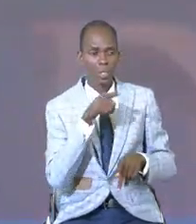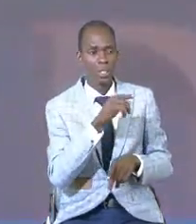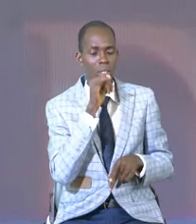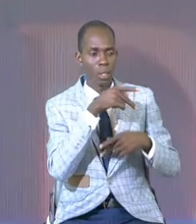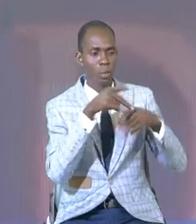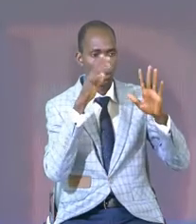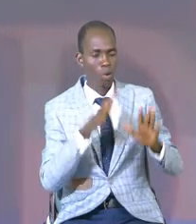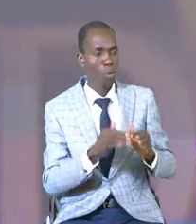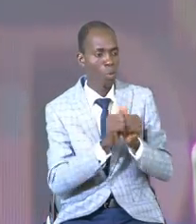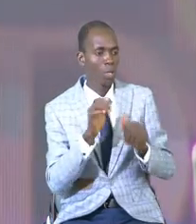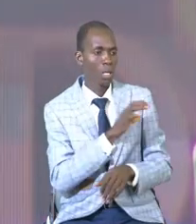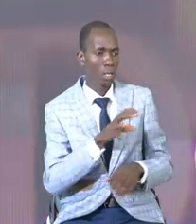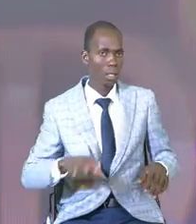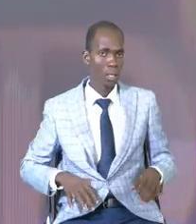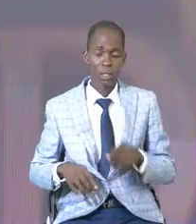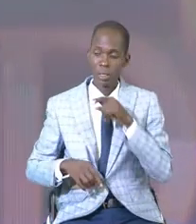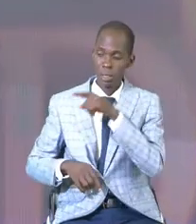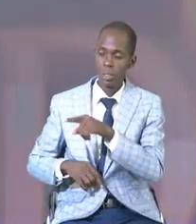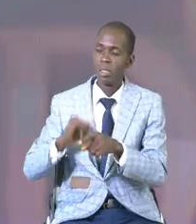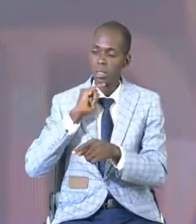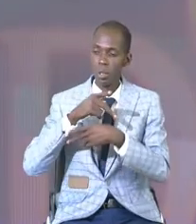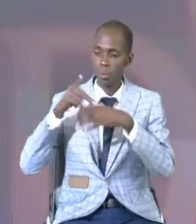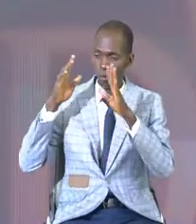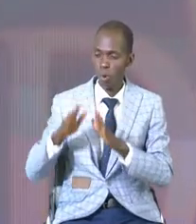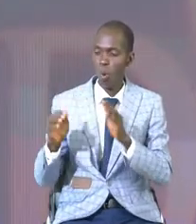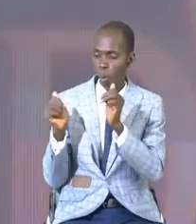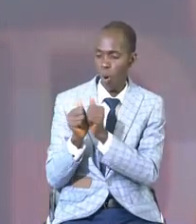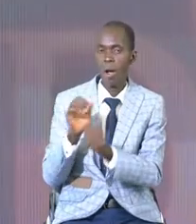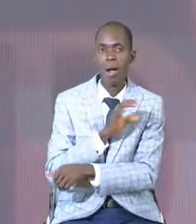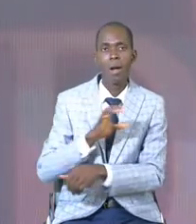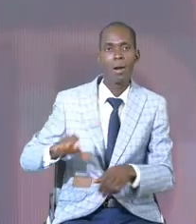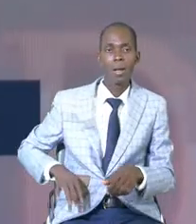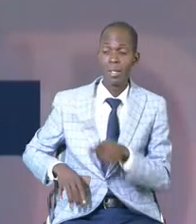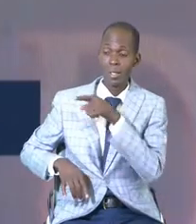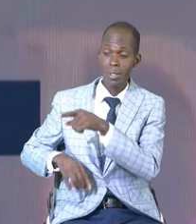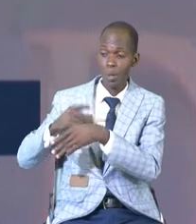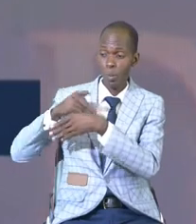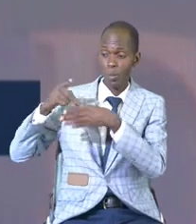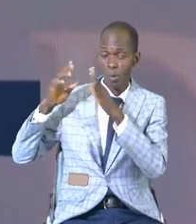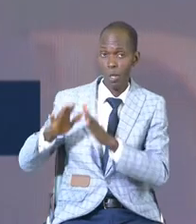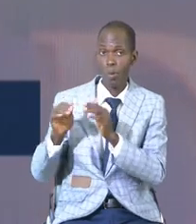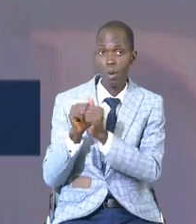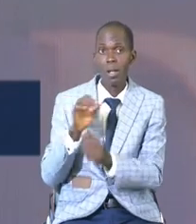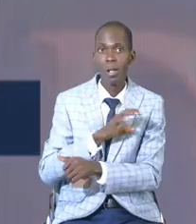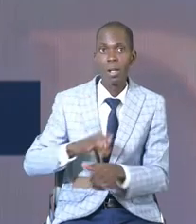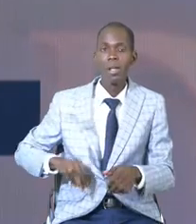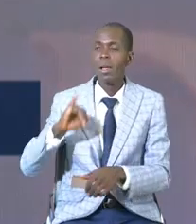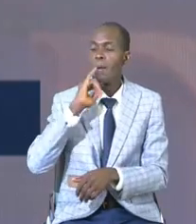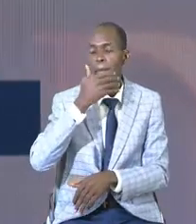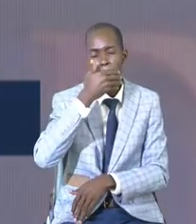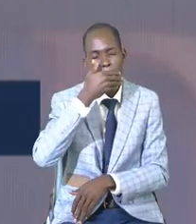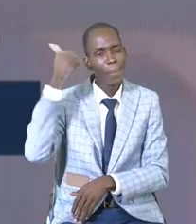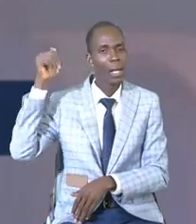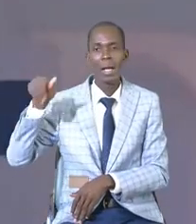without Christ. This one is a professional with Christ. The professional with Christ is better any